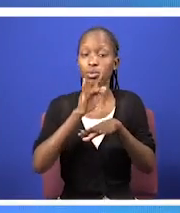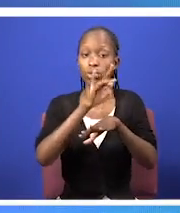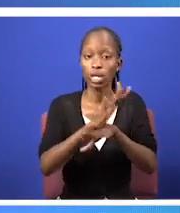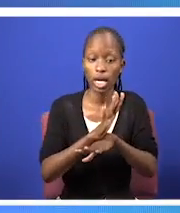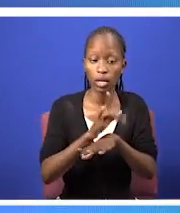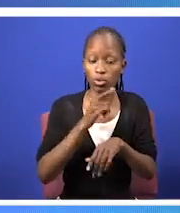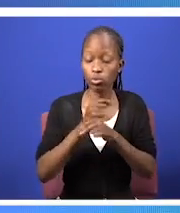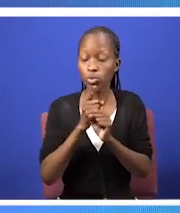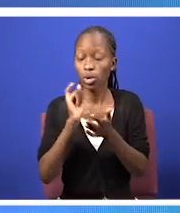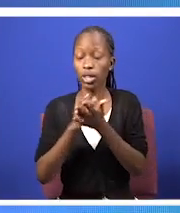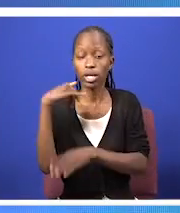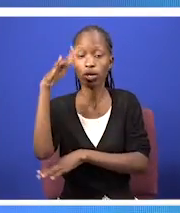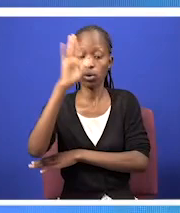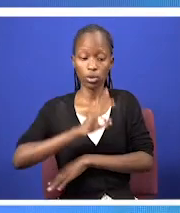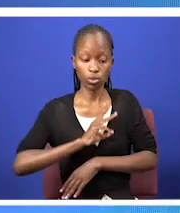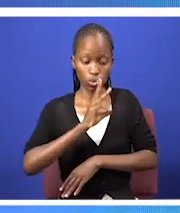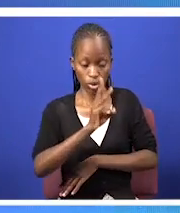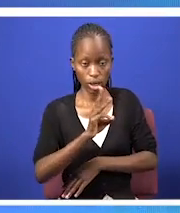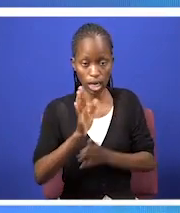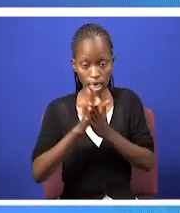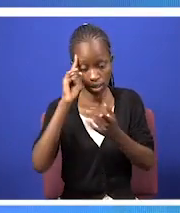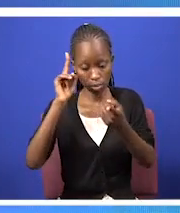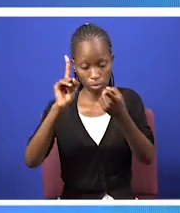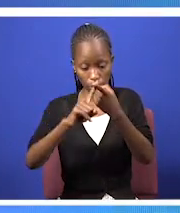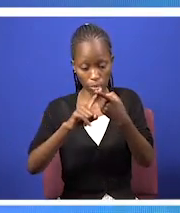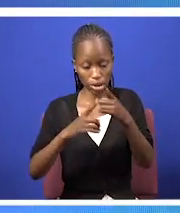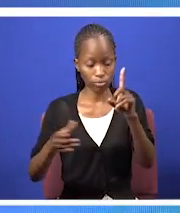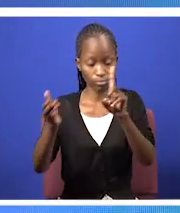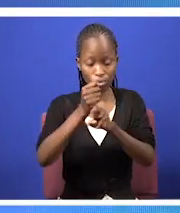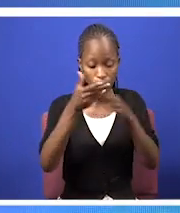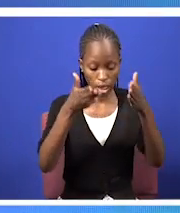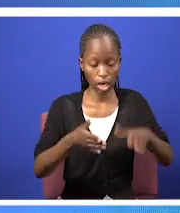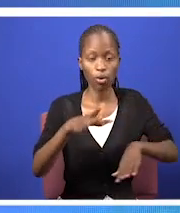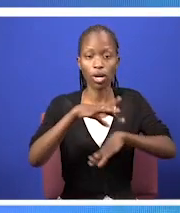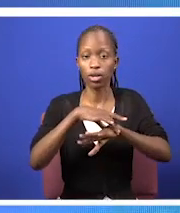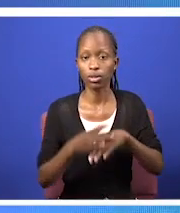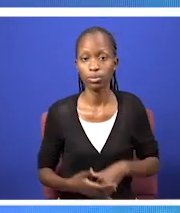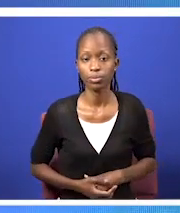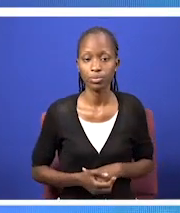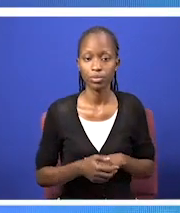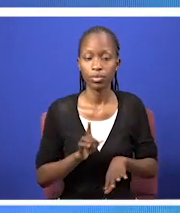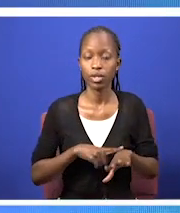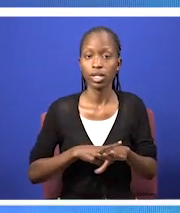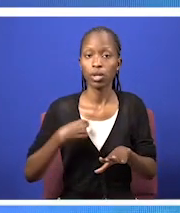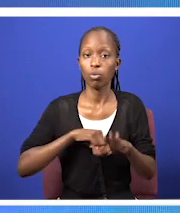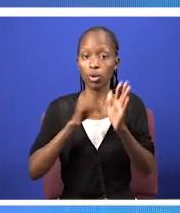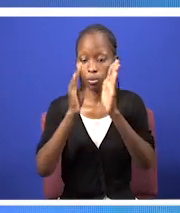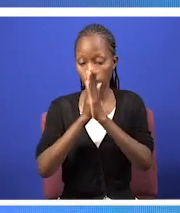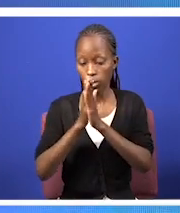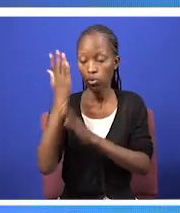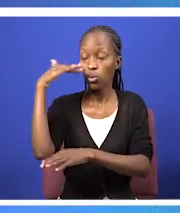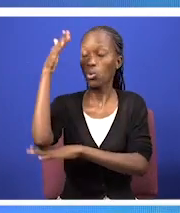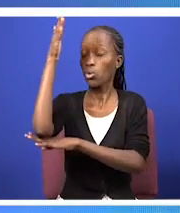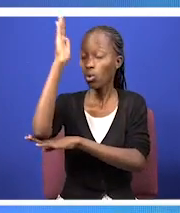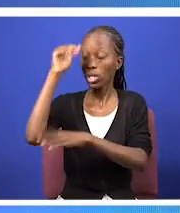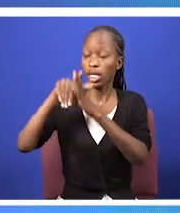sure that the Father's will and his intent is established right here on the earth. When we pray to